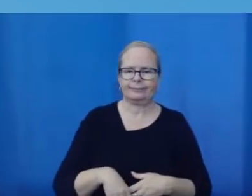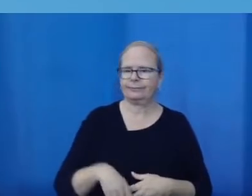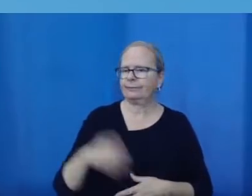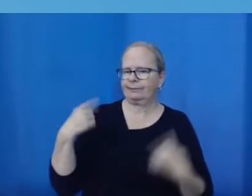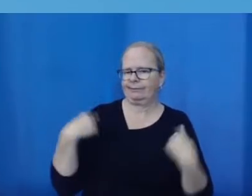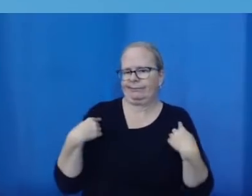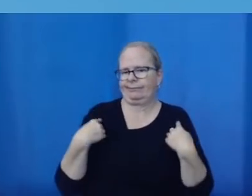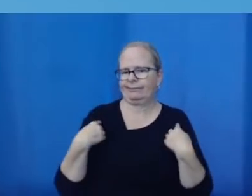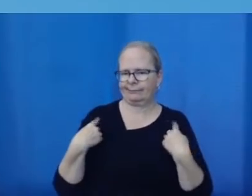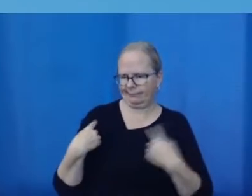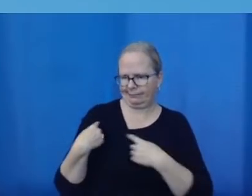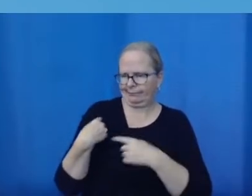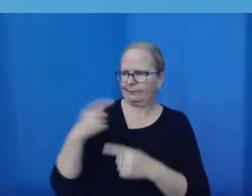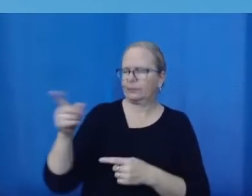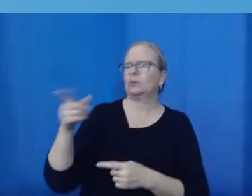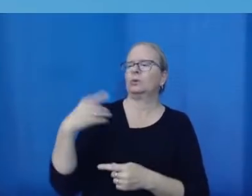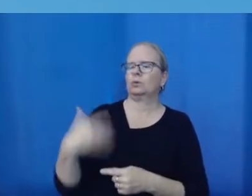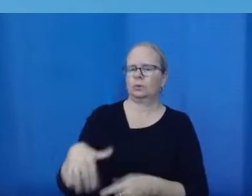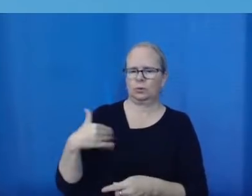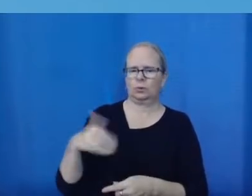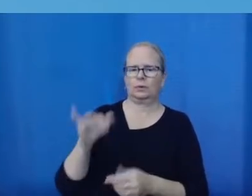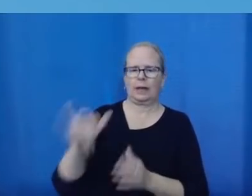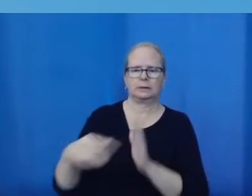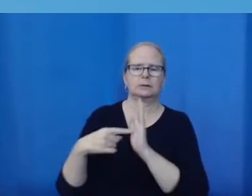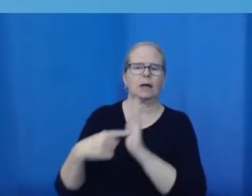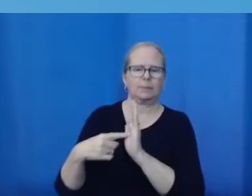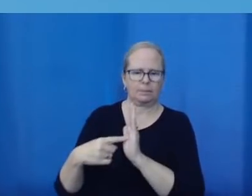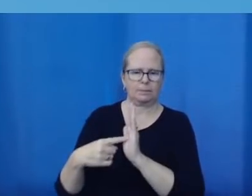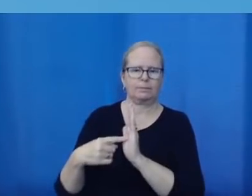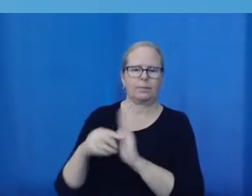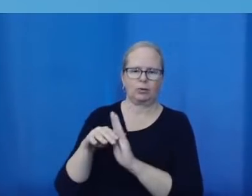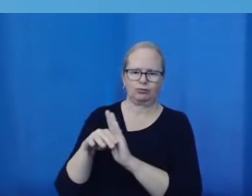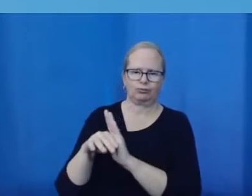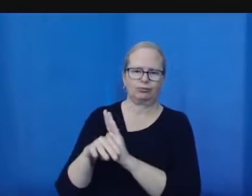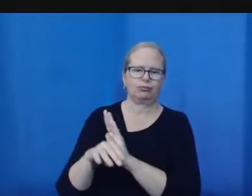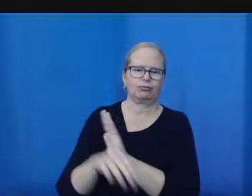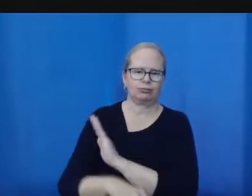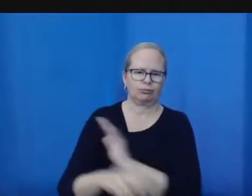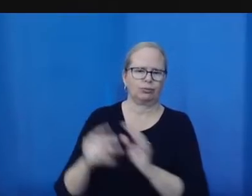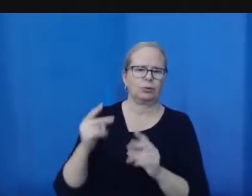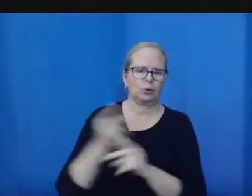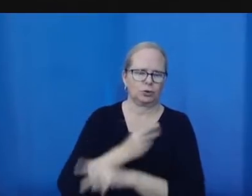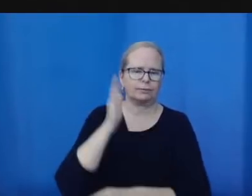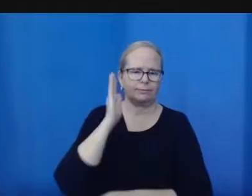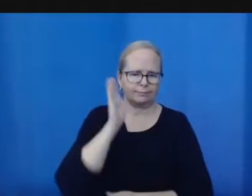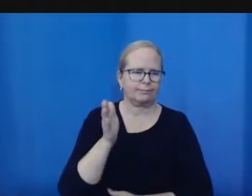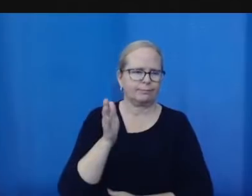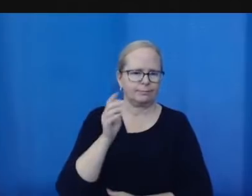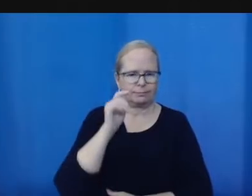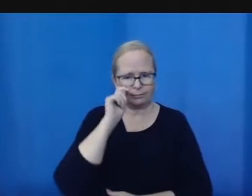little bit more trouble. And depending on what your job is, if you're a healthcare worker and all that's happening to you, and